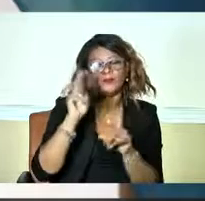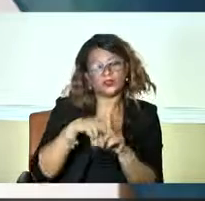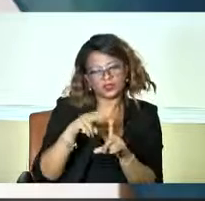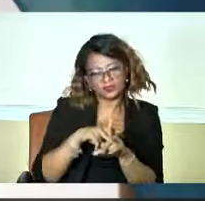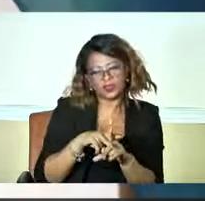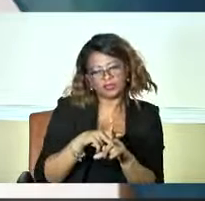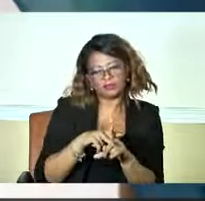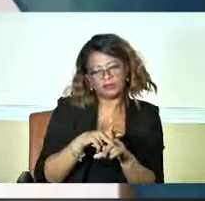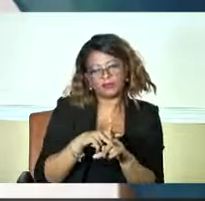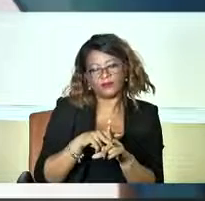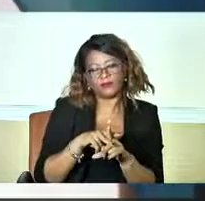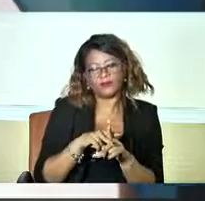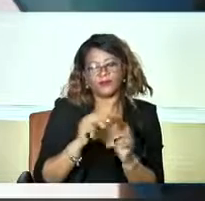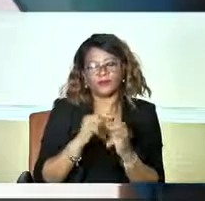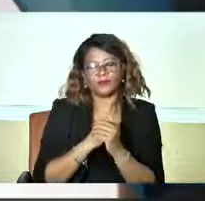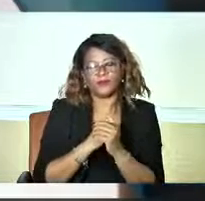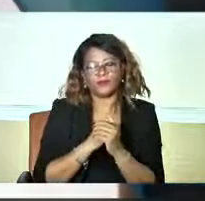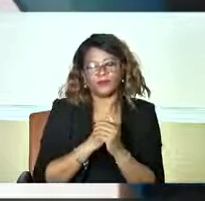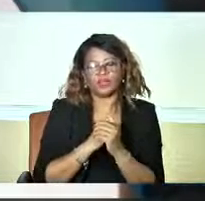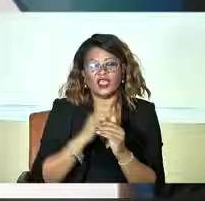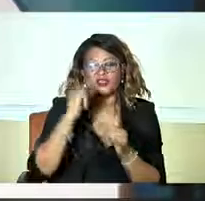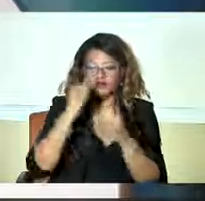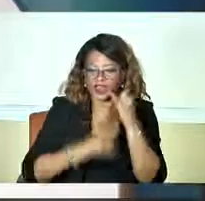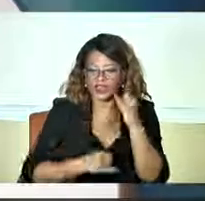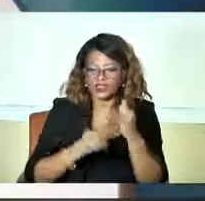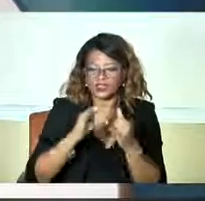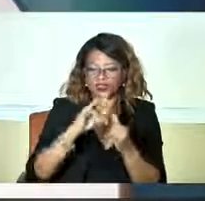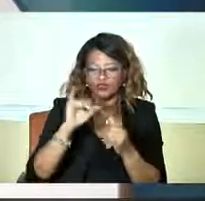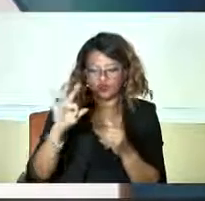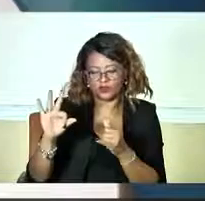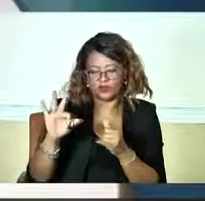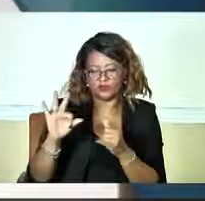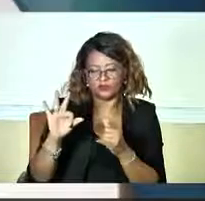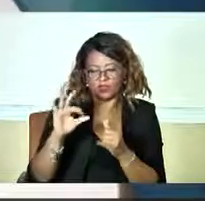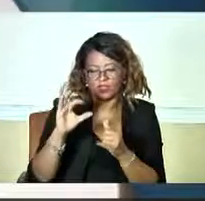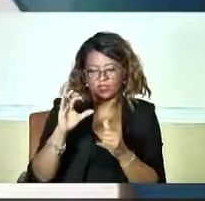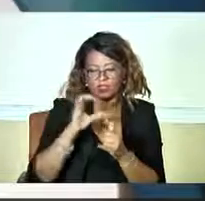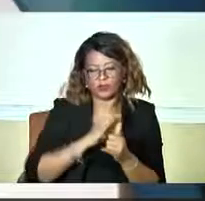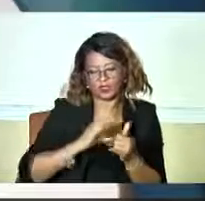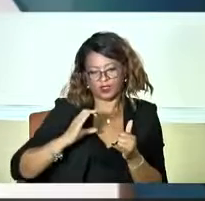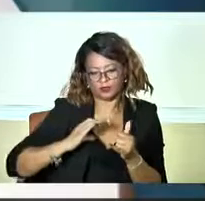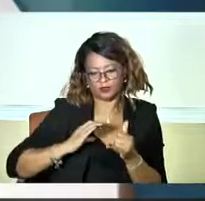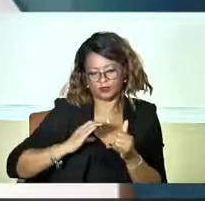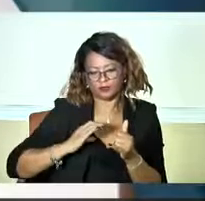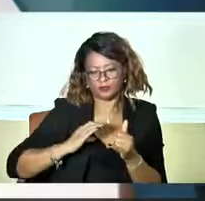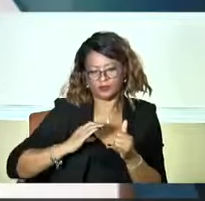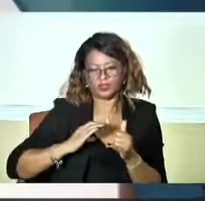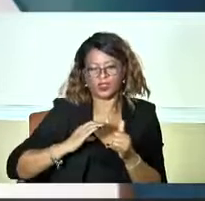virtually. Finally, the Reef Committee. The government has also entered into discussions with